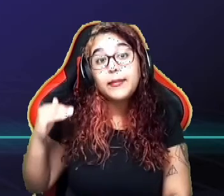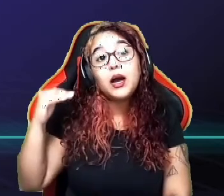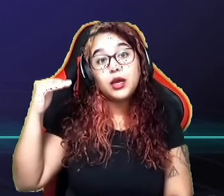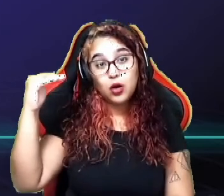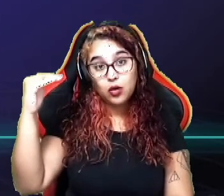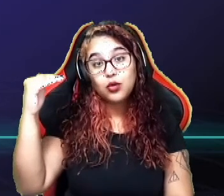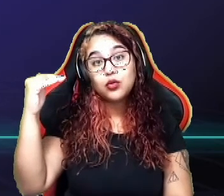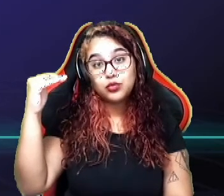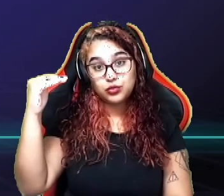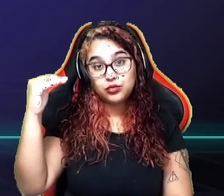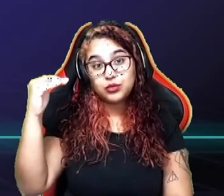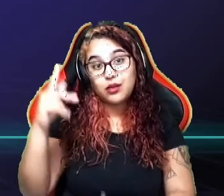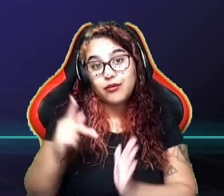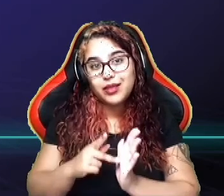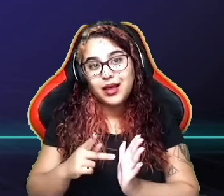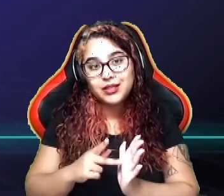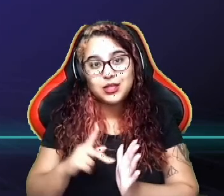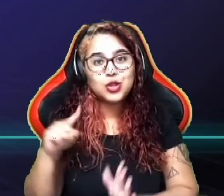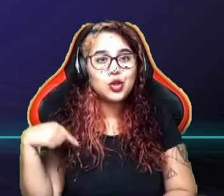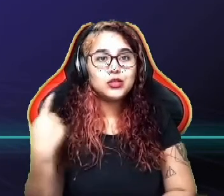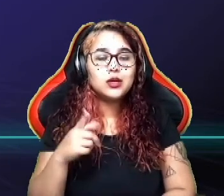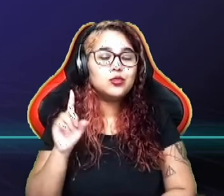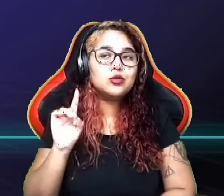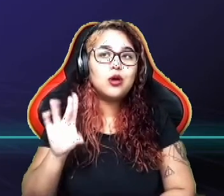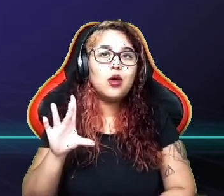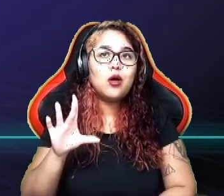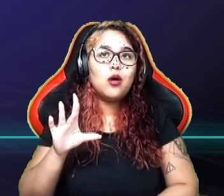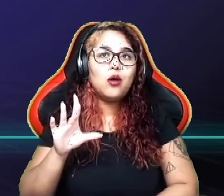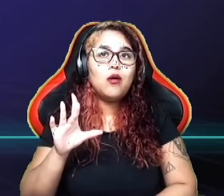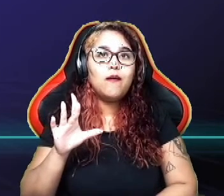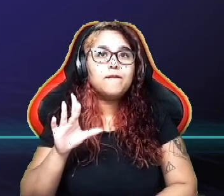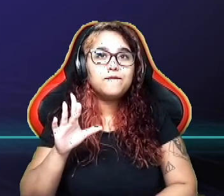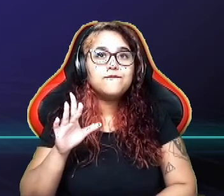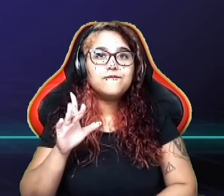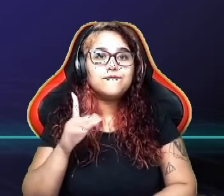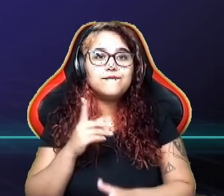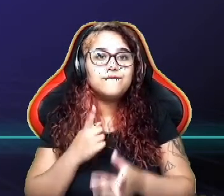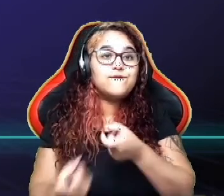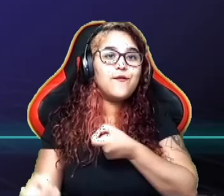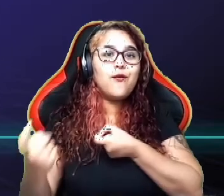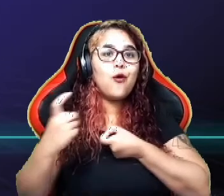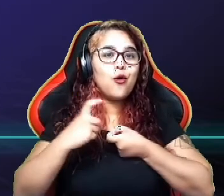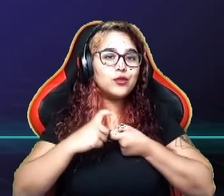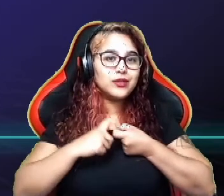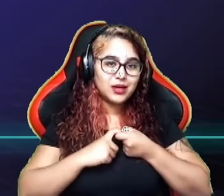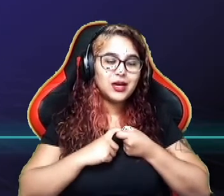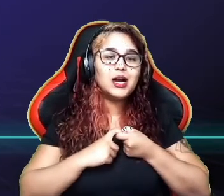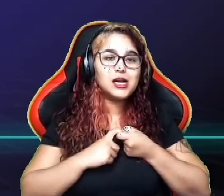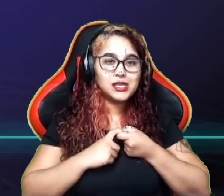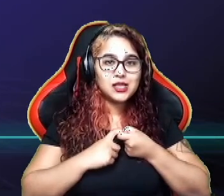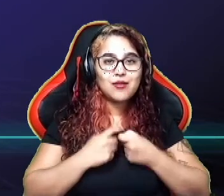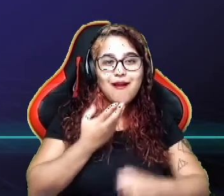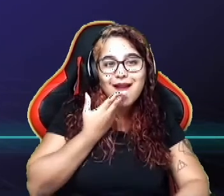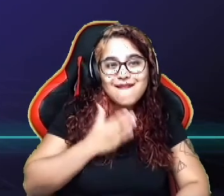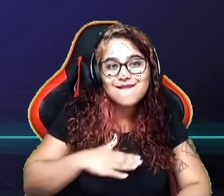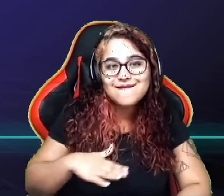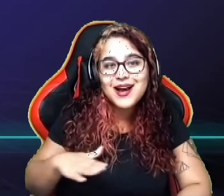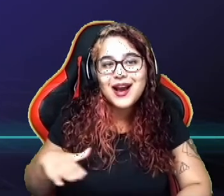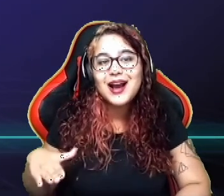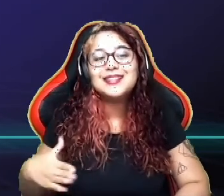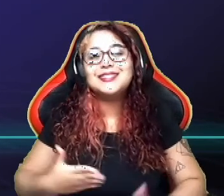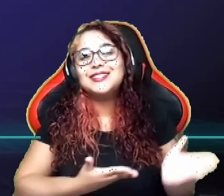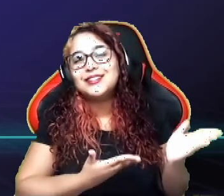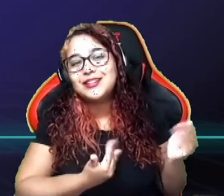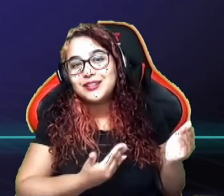somewhat, you know, experienced in life. You know, we're rescuing the childhood, the